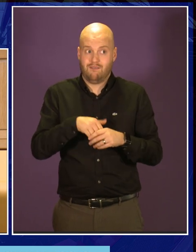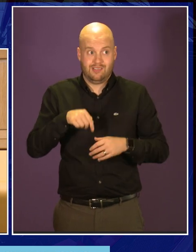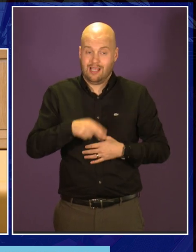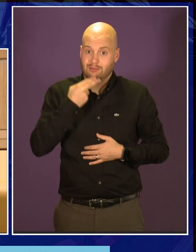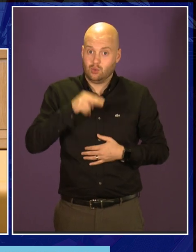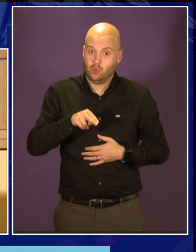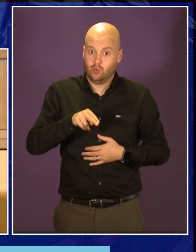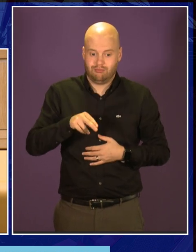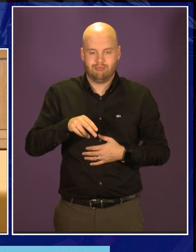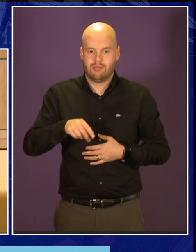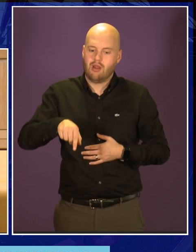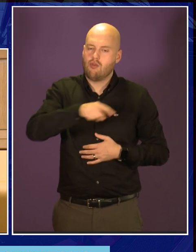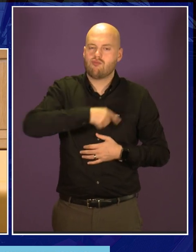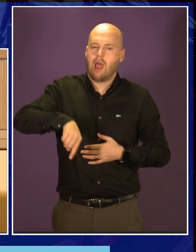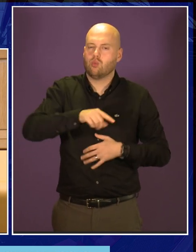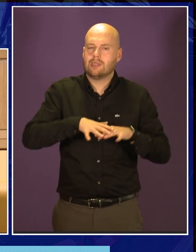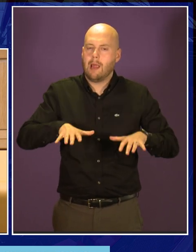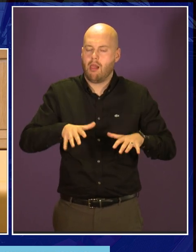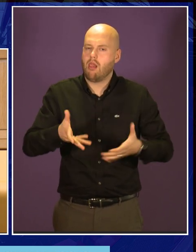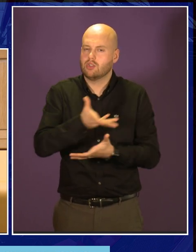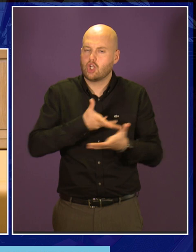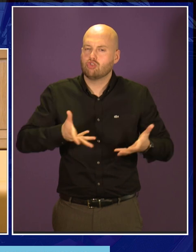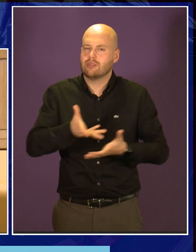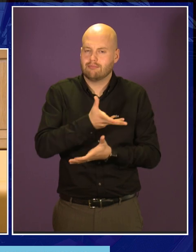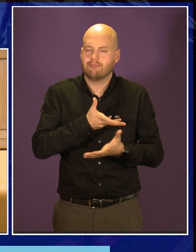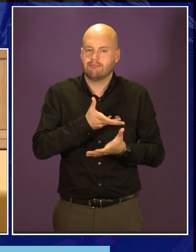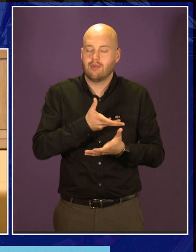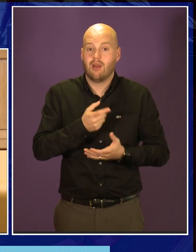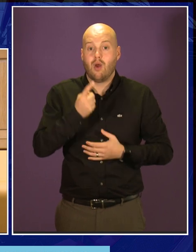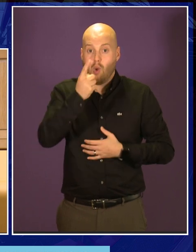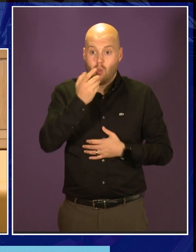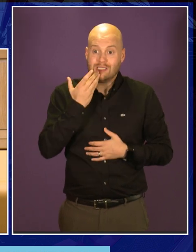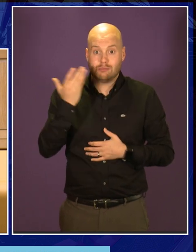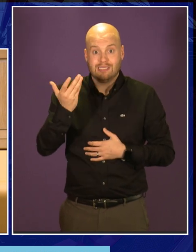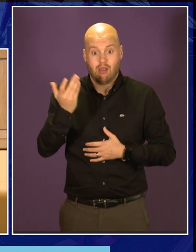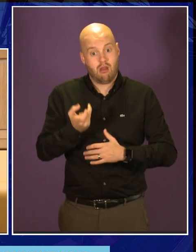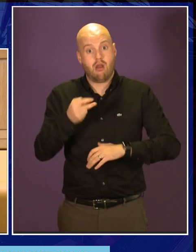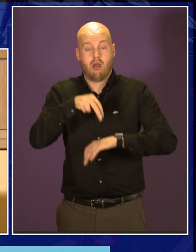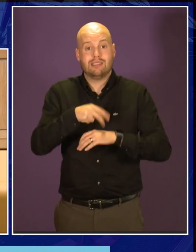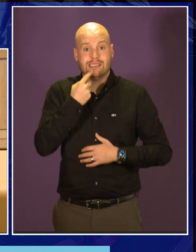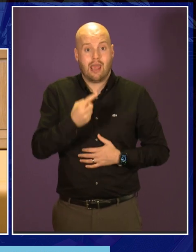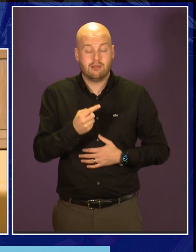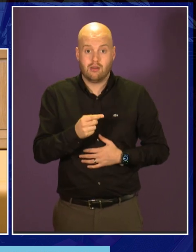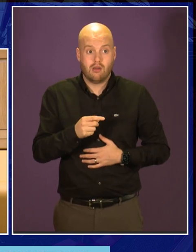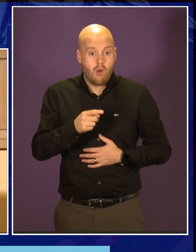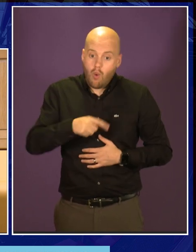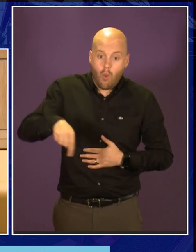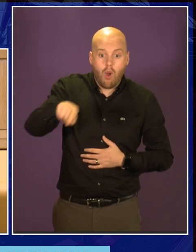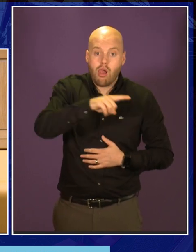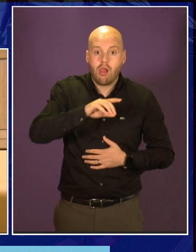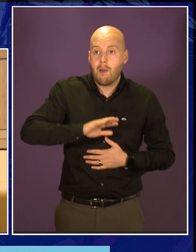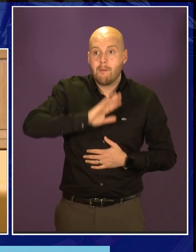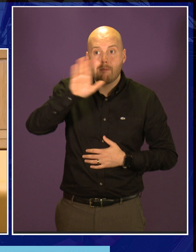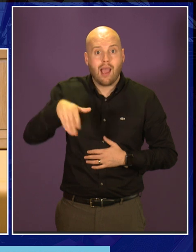afternoon where one speaker actually asked all of us to go back home where we have come from and